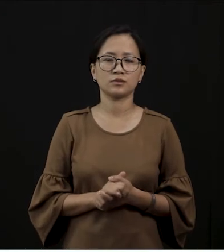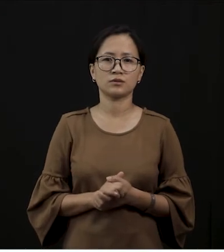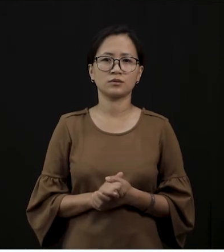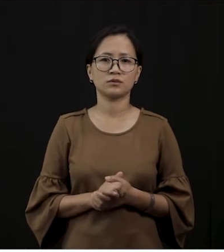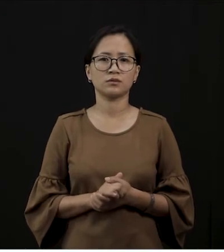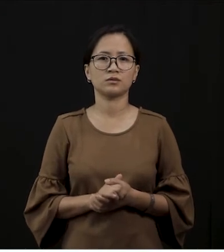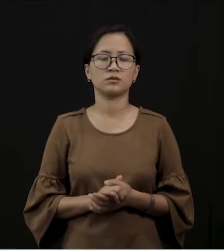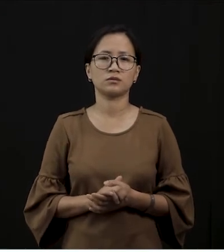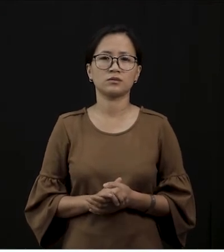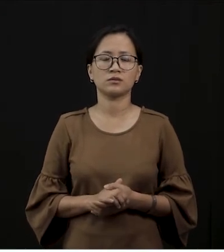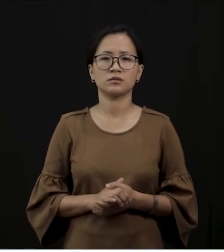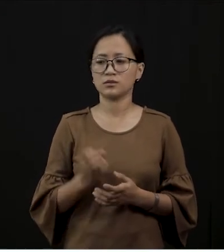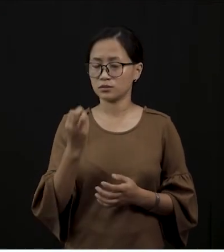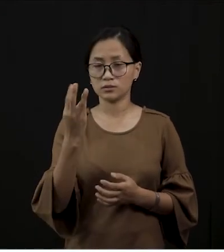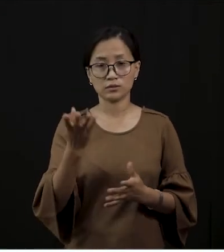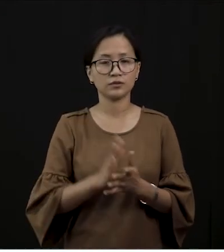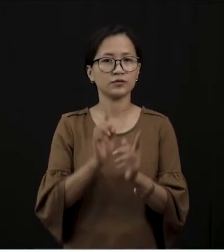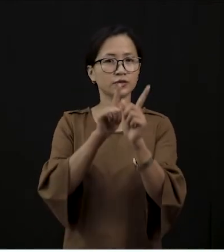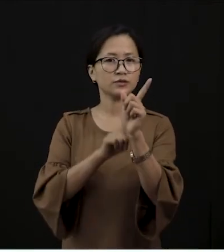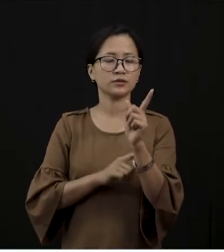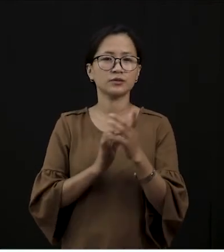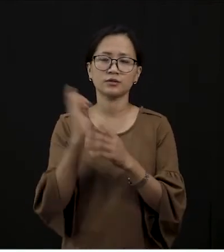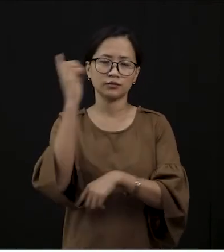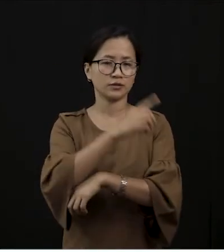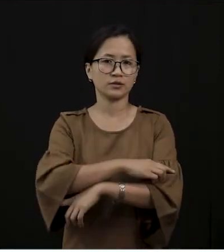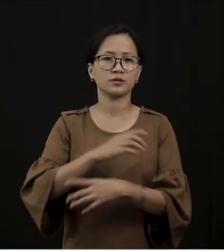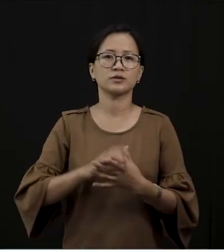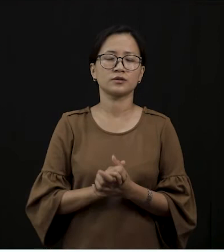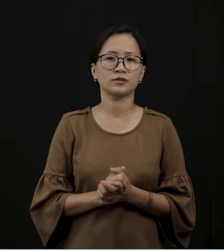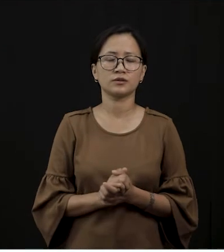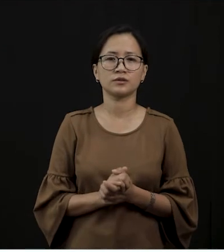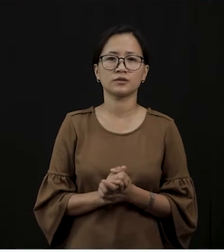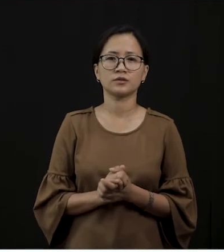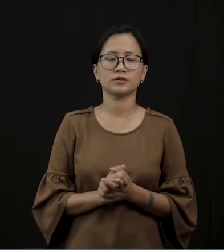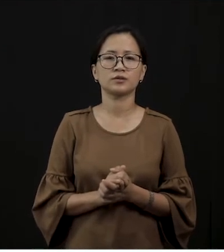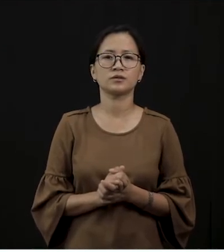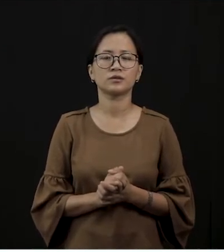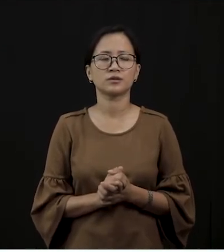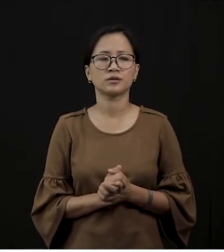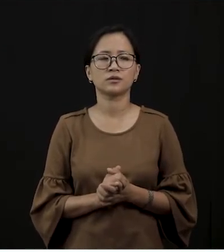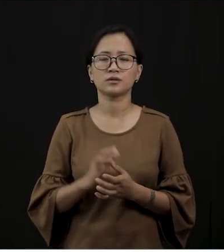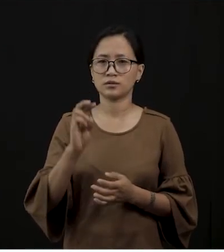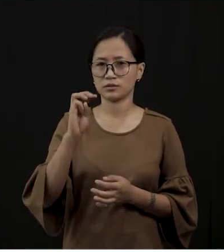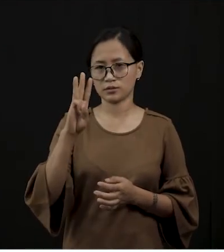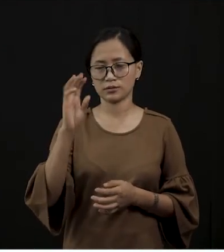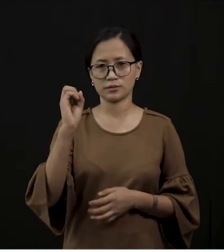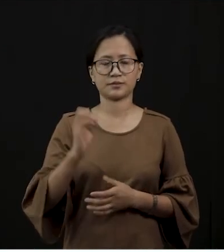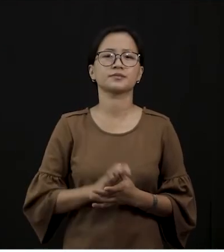4 Saturdays. Total number of days of November 2021 is